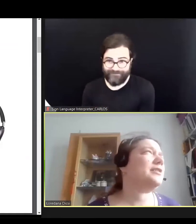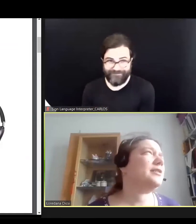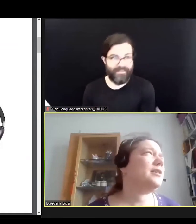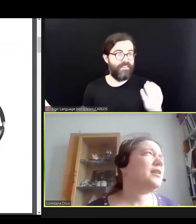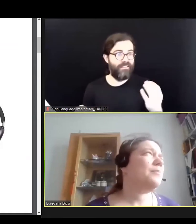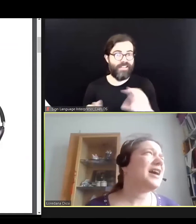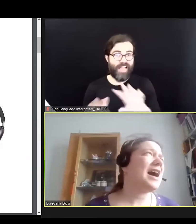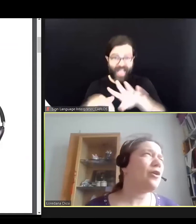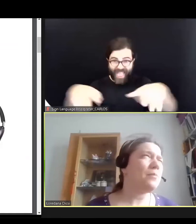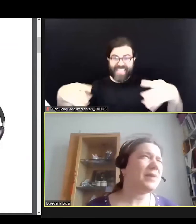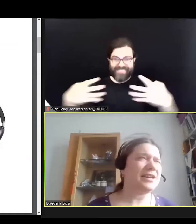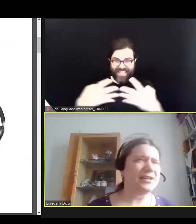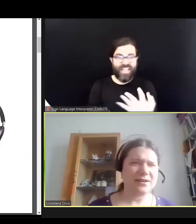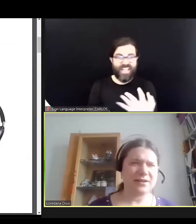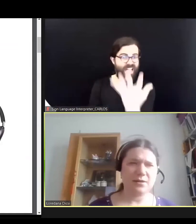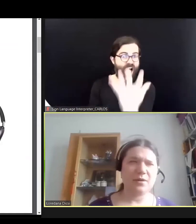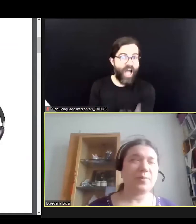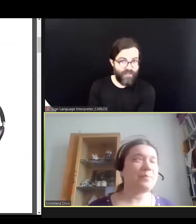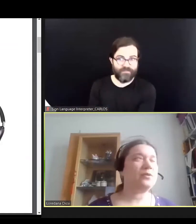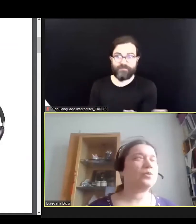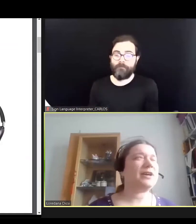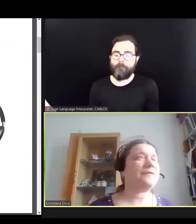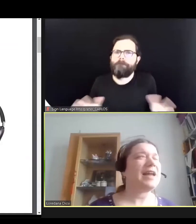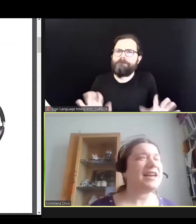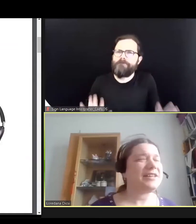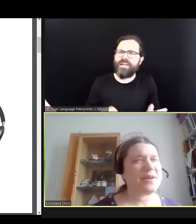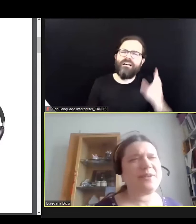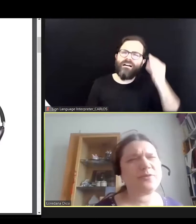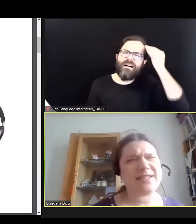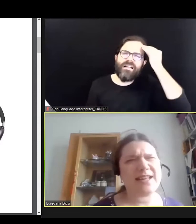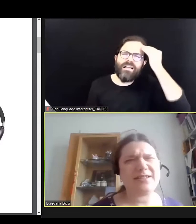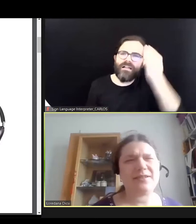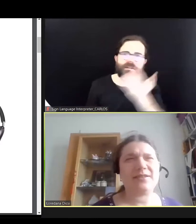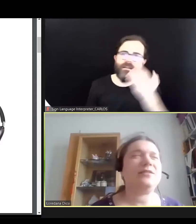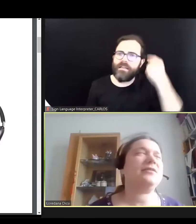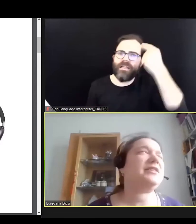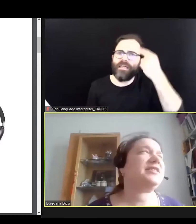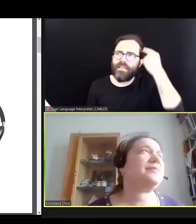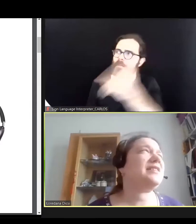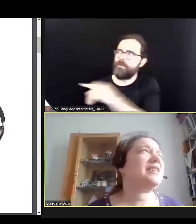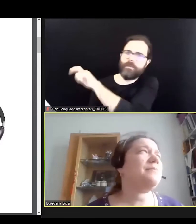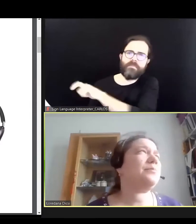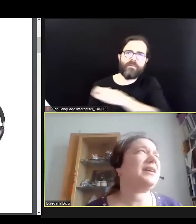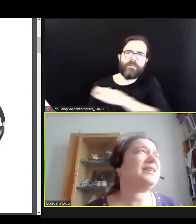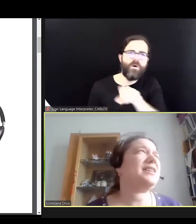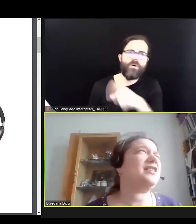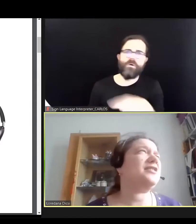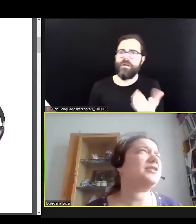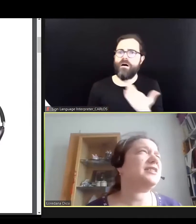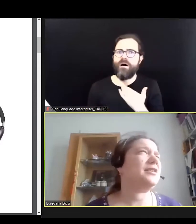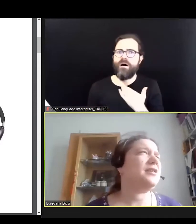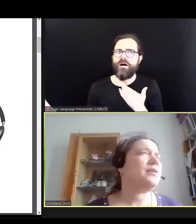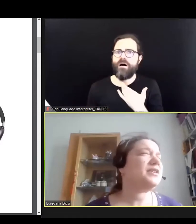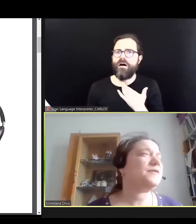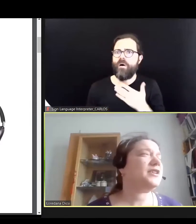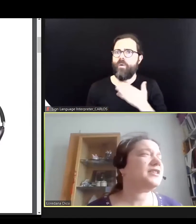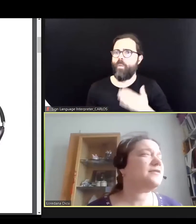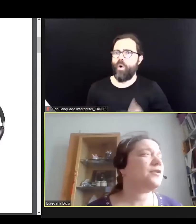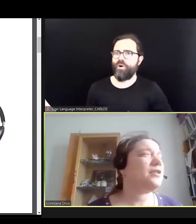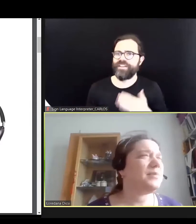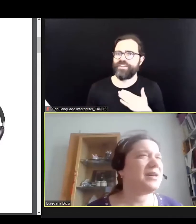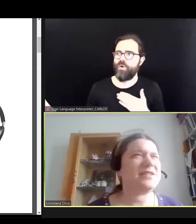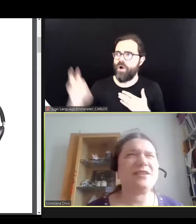join. But how many people would have liked maybe to attend this meeting, but they are not here? Because